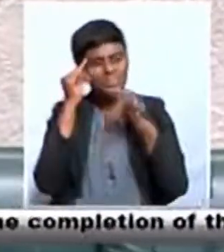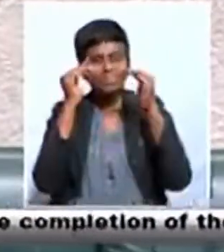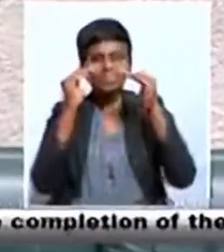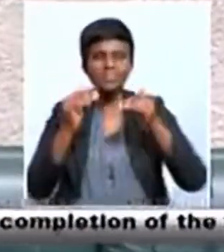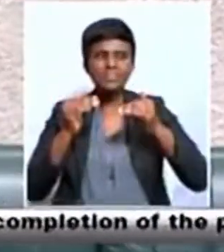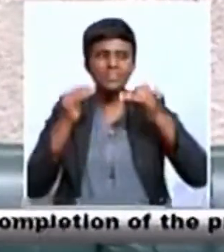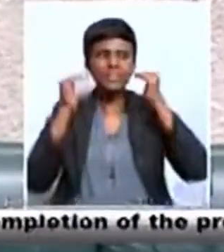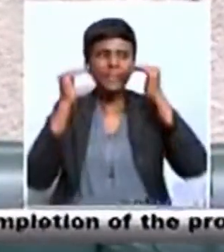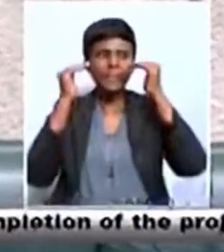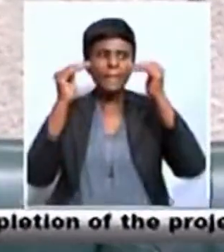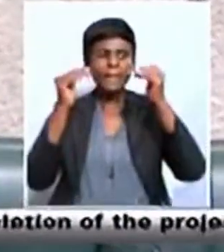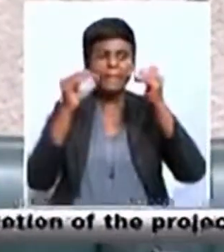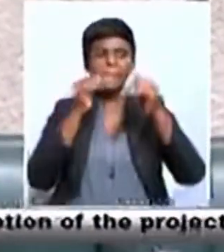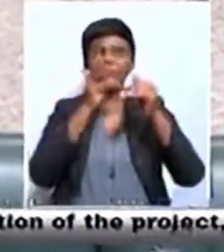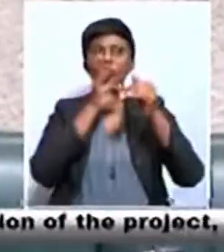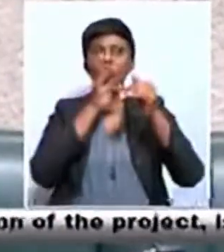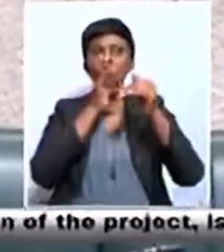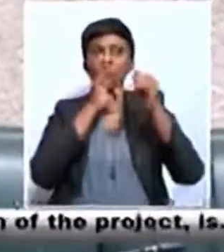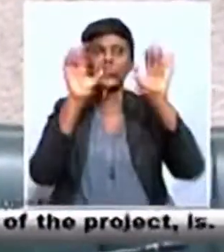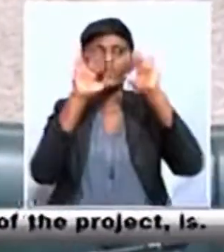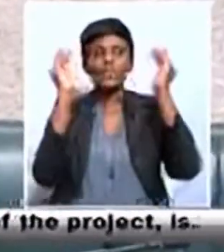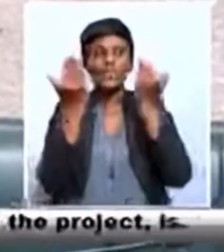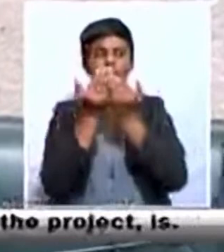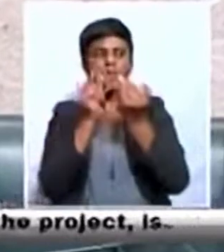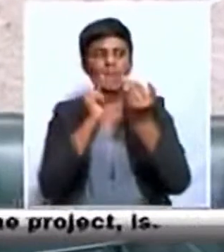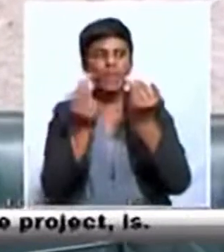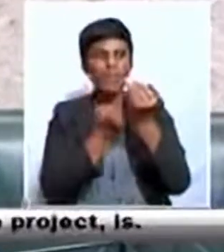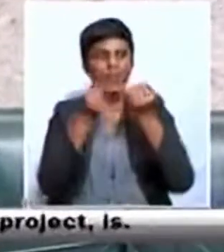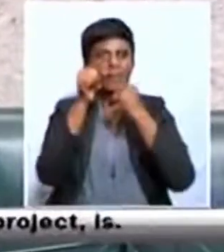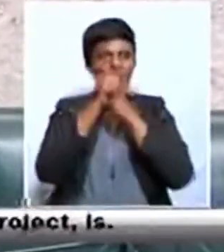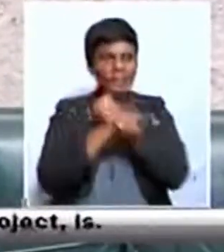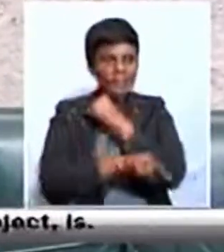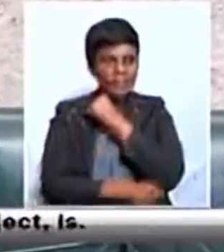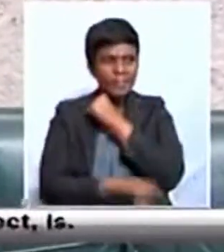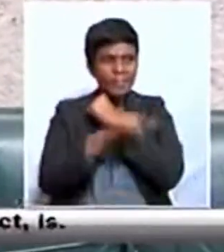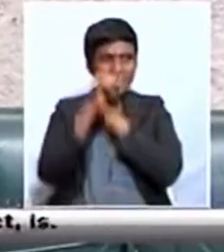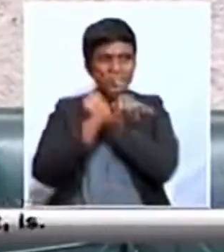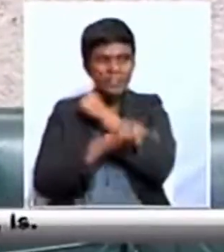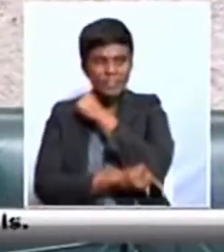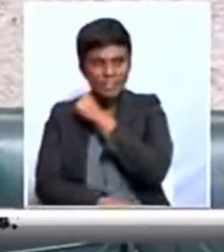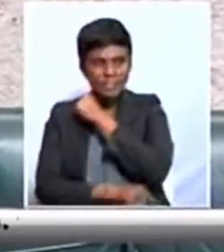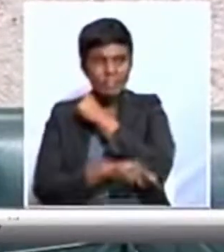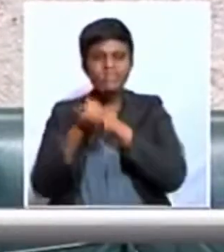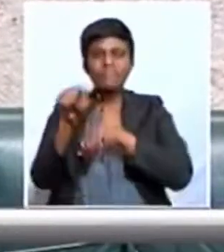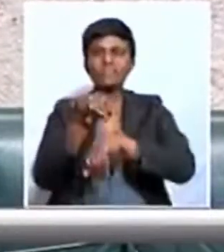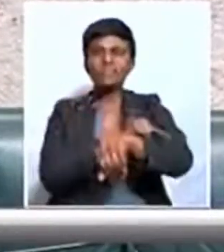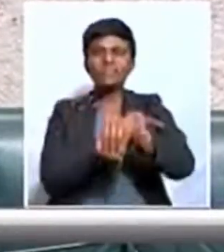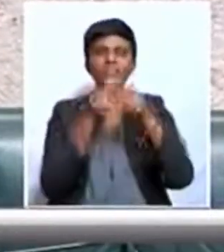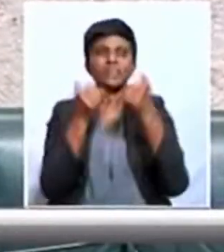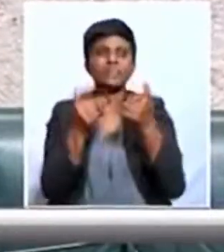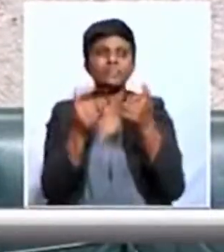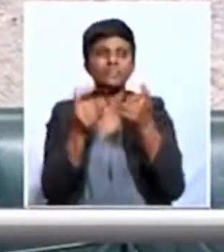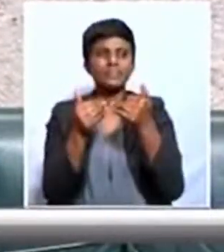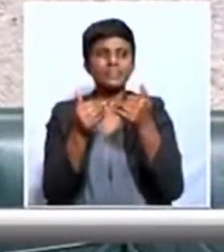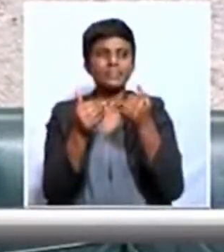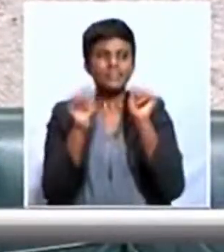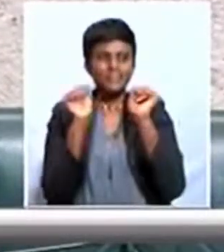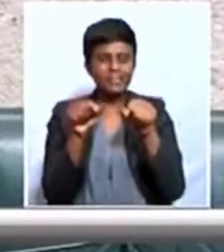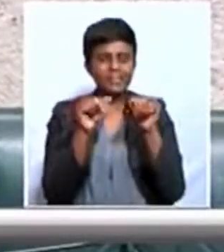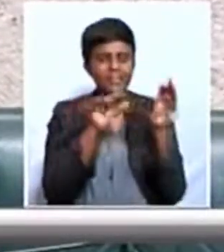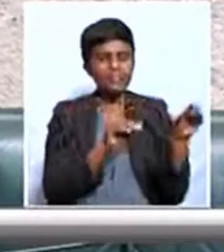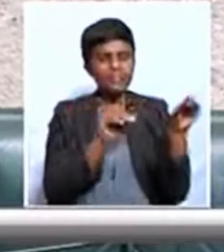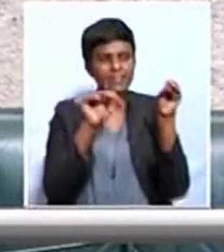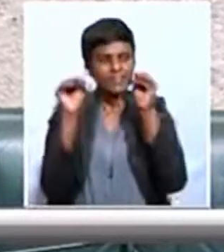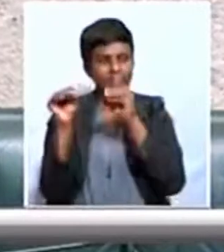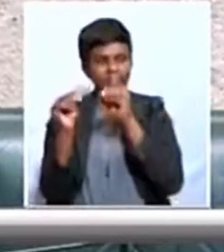these boreholes? Because you have been sinking these boreholes for quite long now. Don't you think we can migrate to